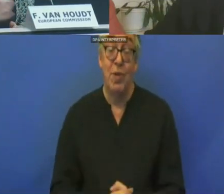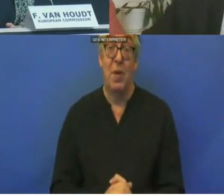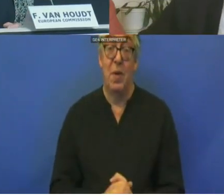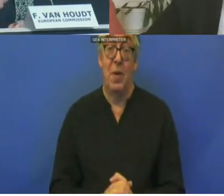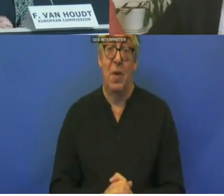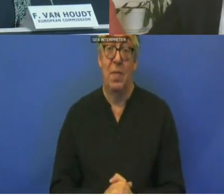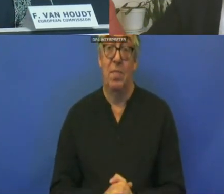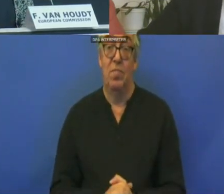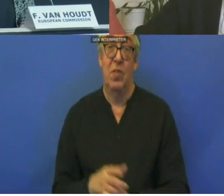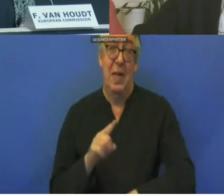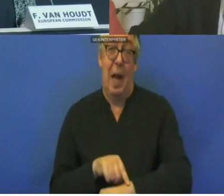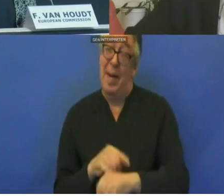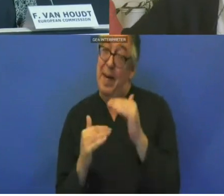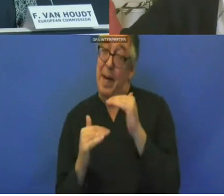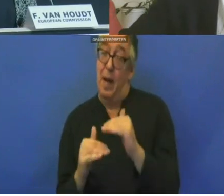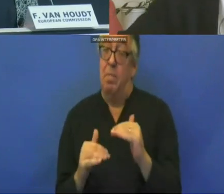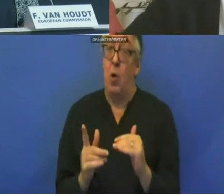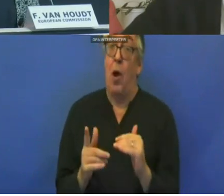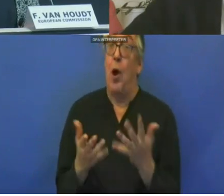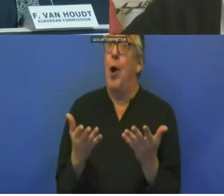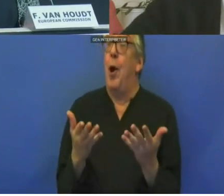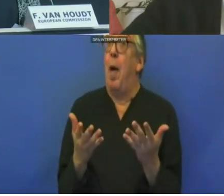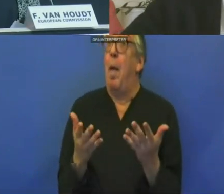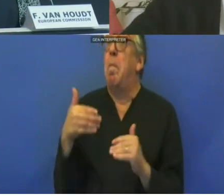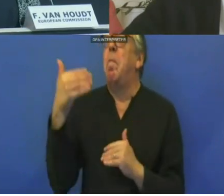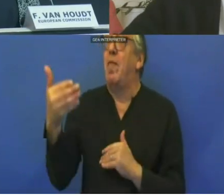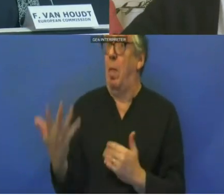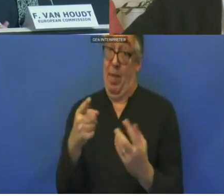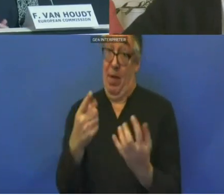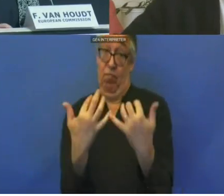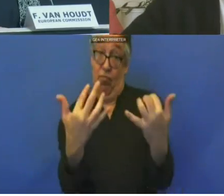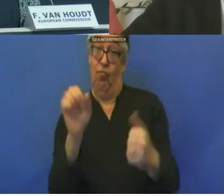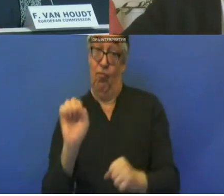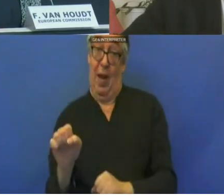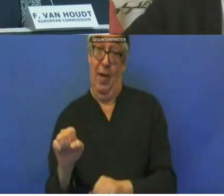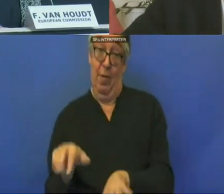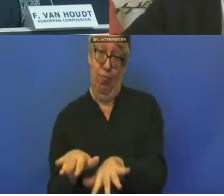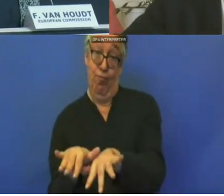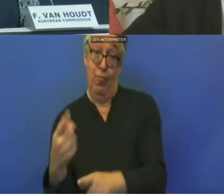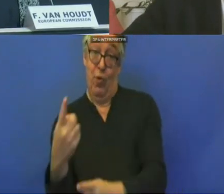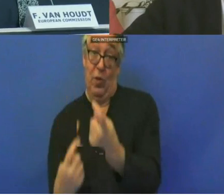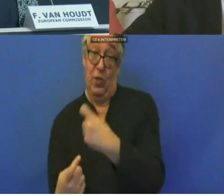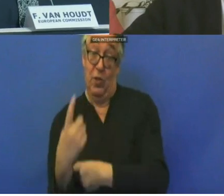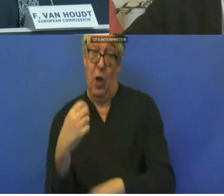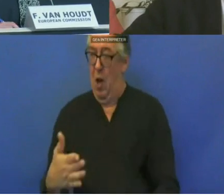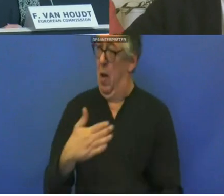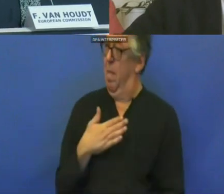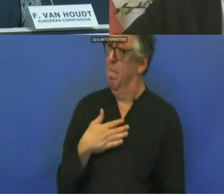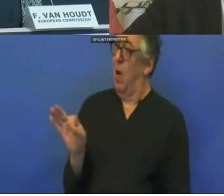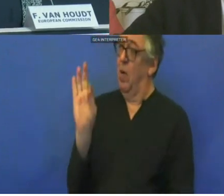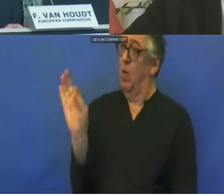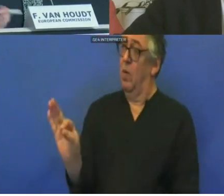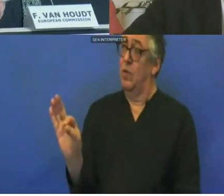some questions from the audience. And I actually, my first question is for